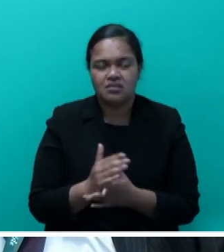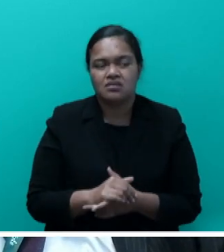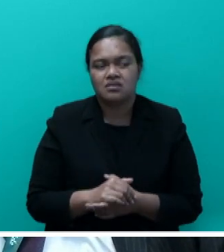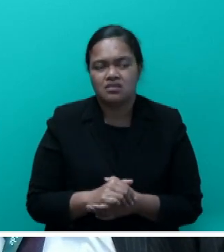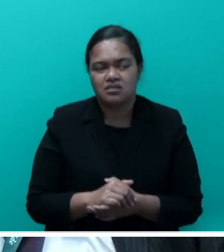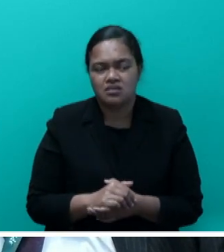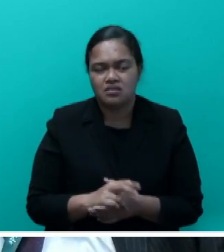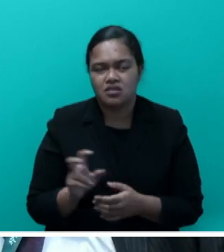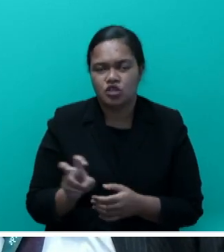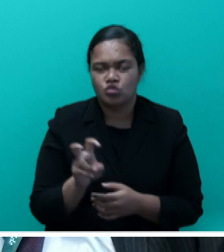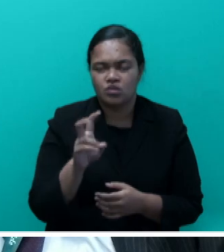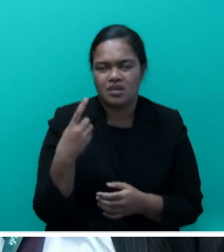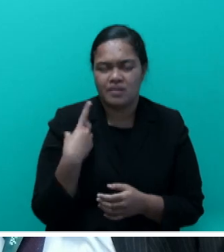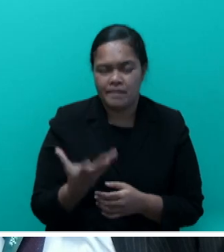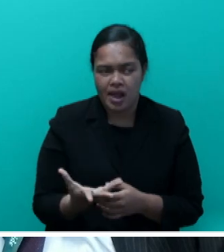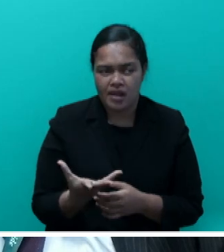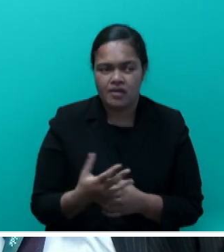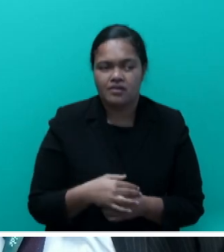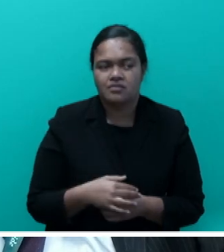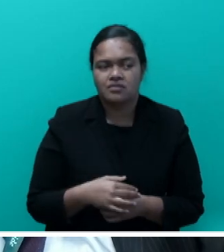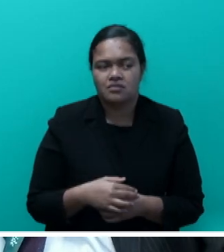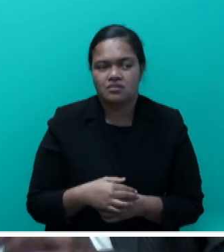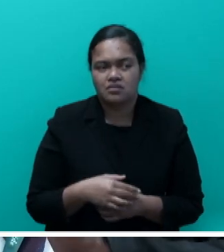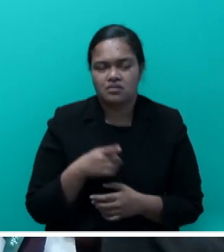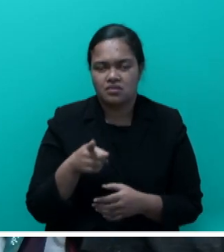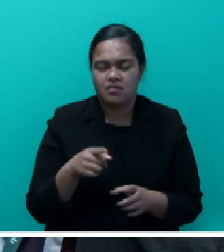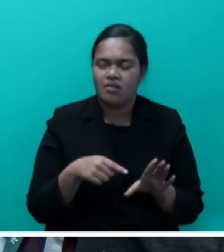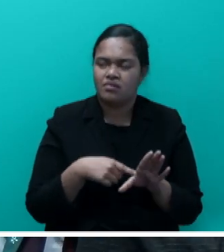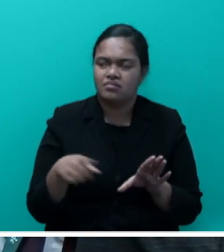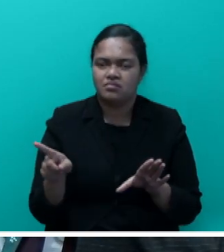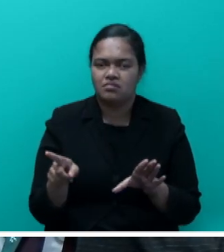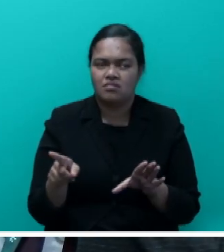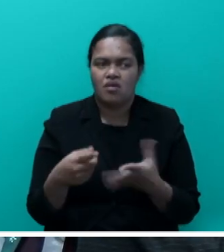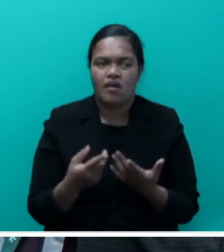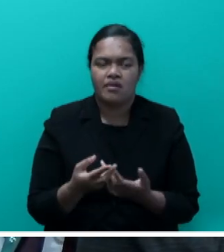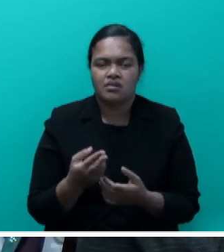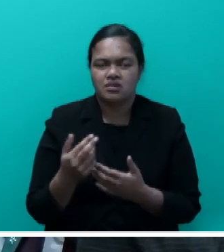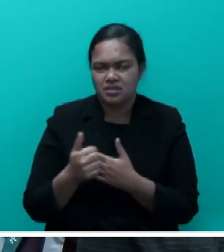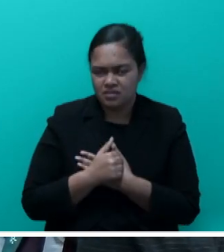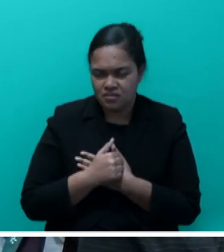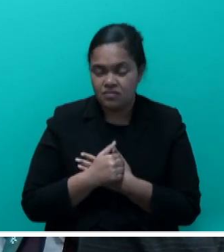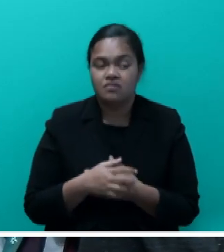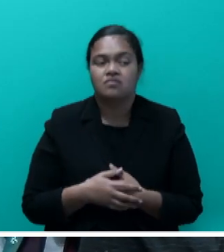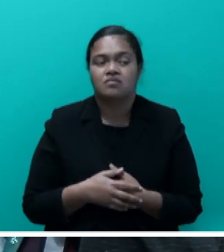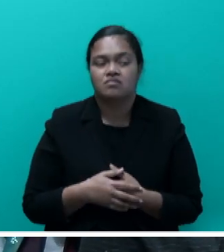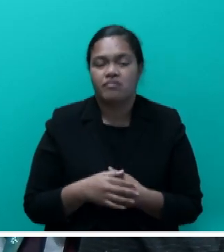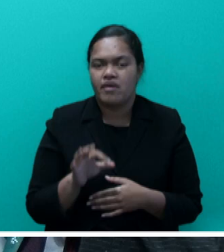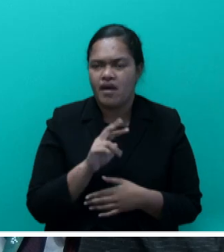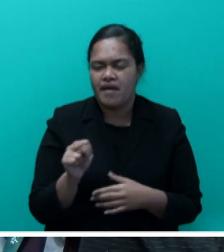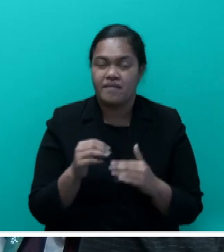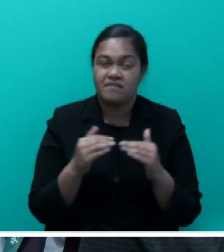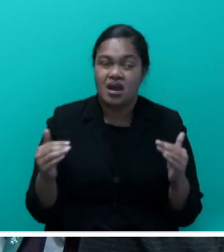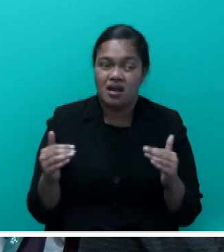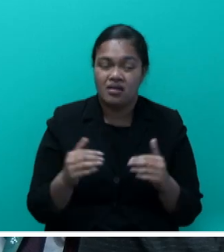certain transportation demands, they function outside the legal framework, resulting in compromised safety, unfair competition, and